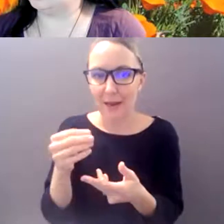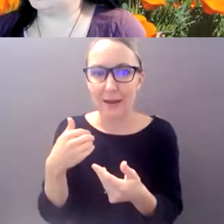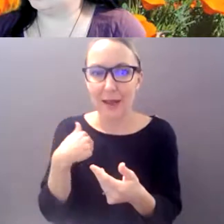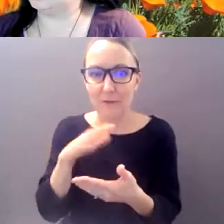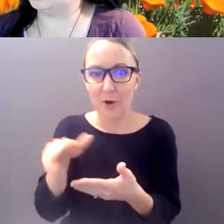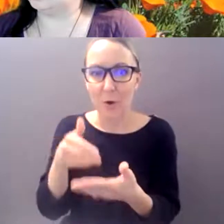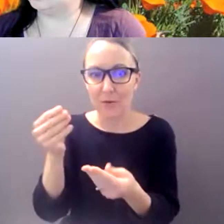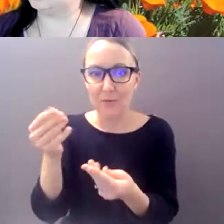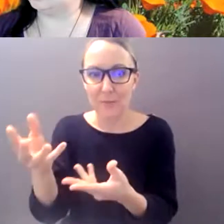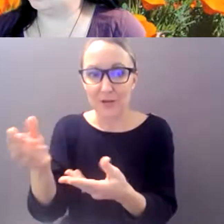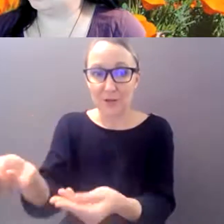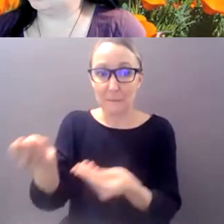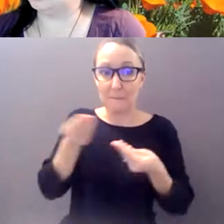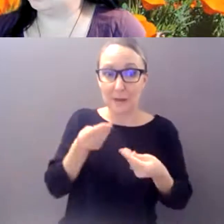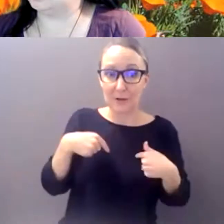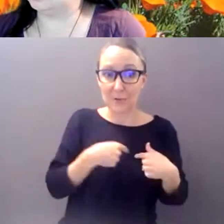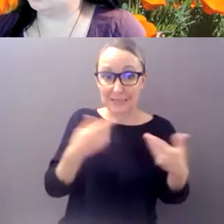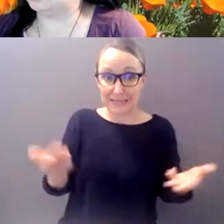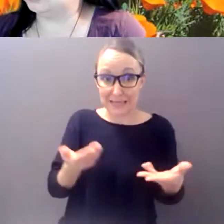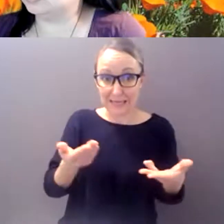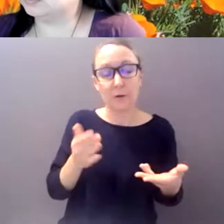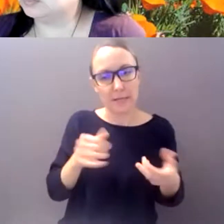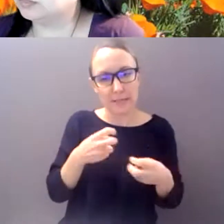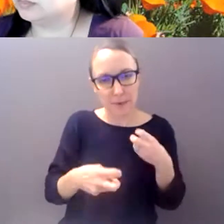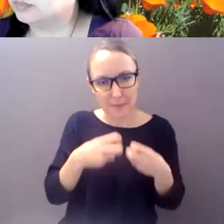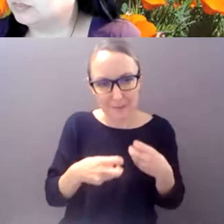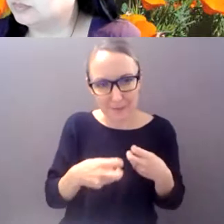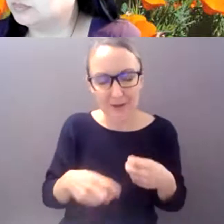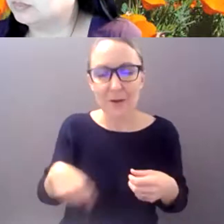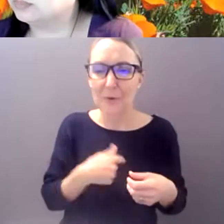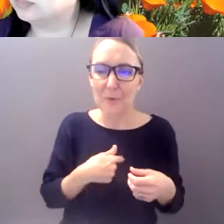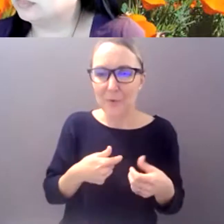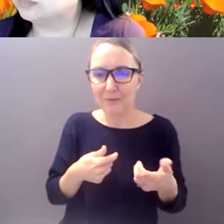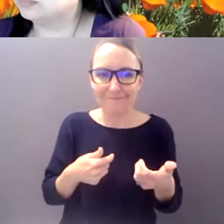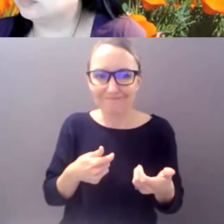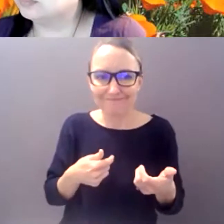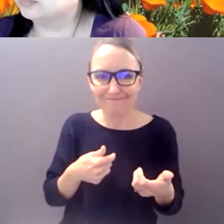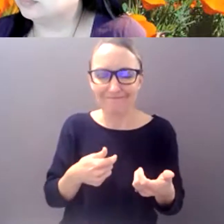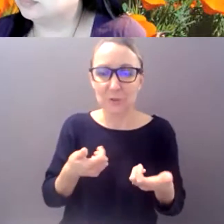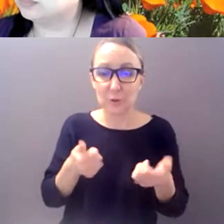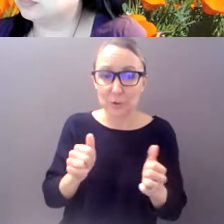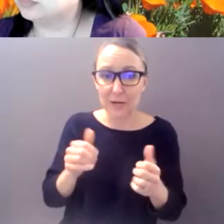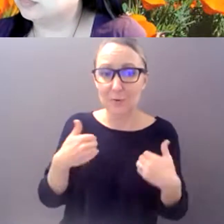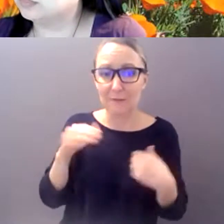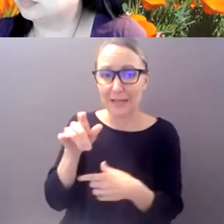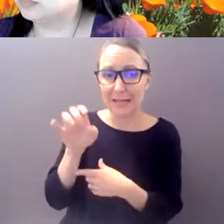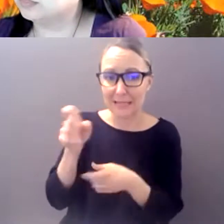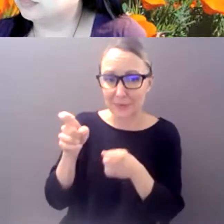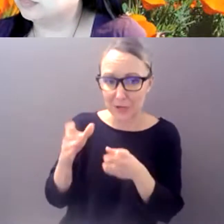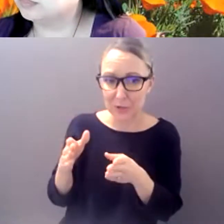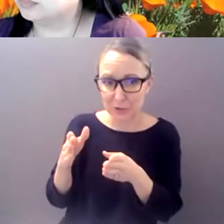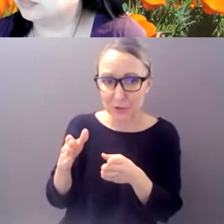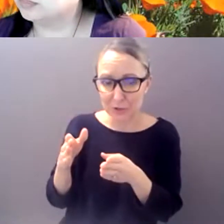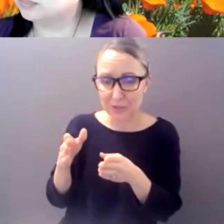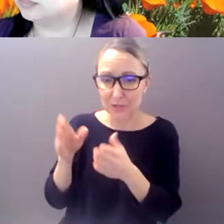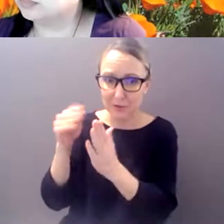element right now, particularly around nutrition. We've jury rigged it so we can at least have our case managers know if somebody is getting a